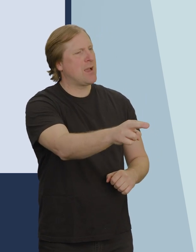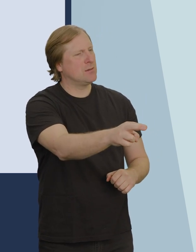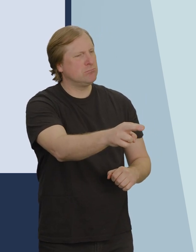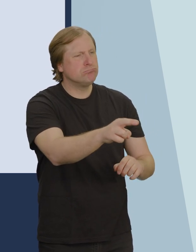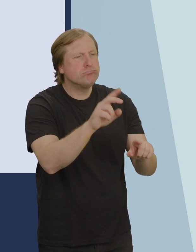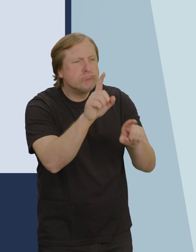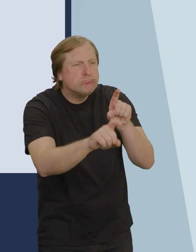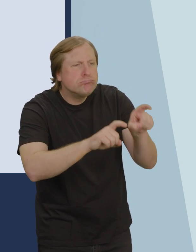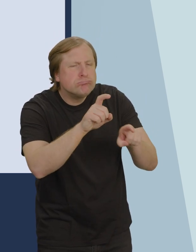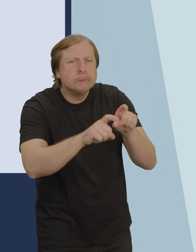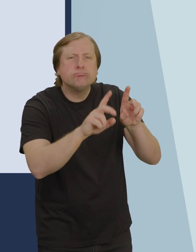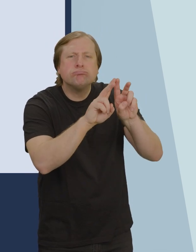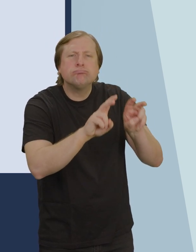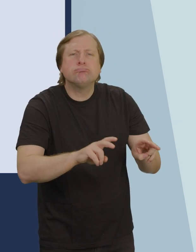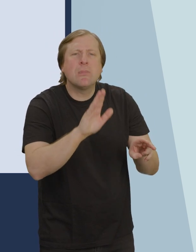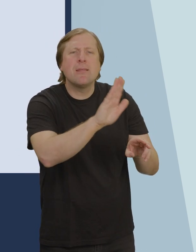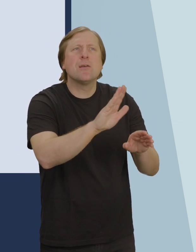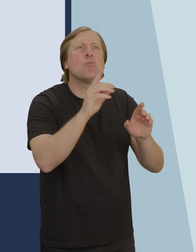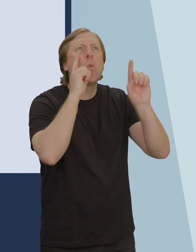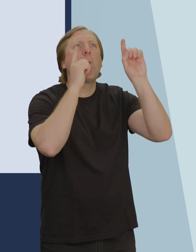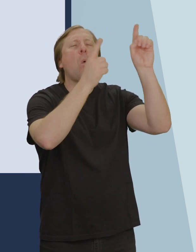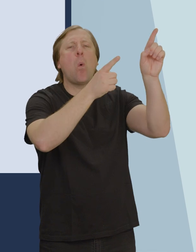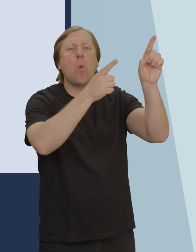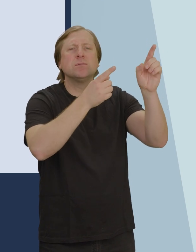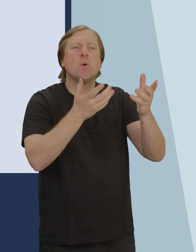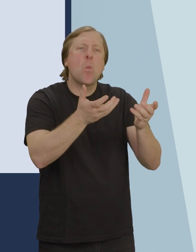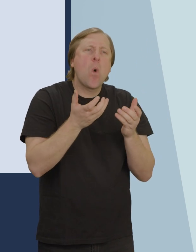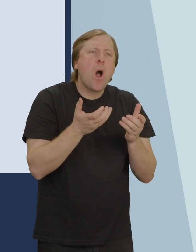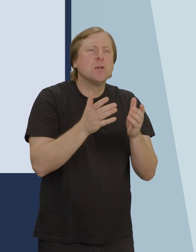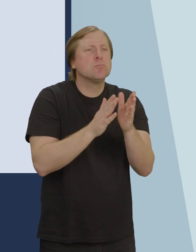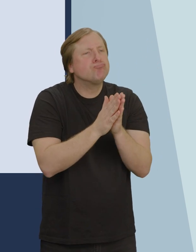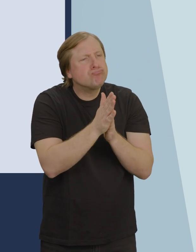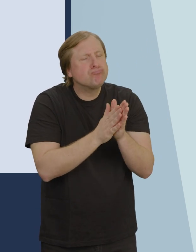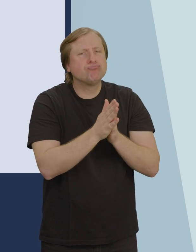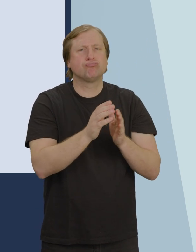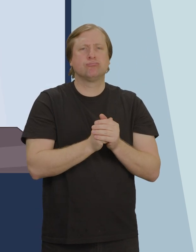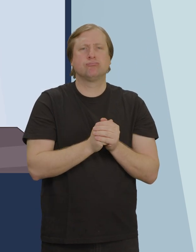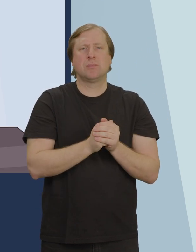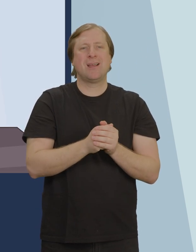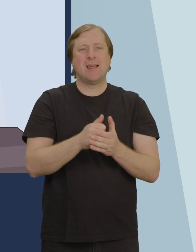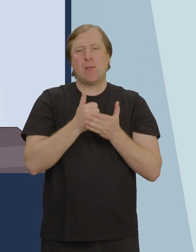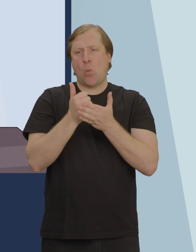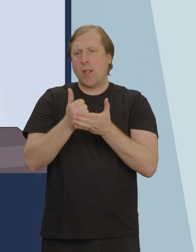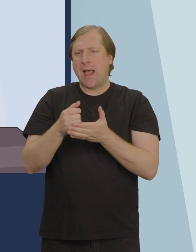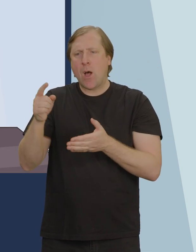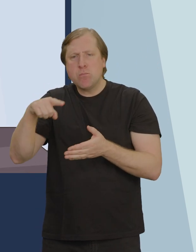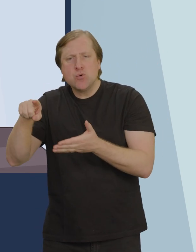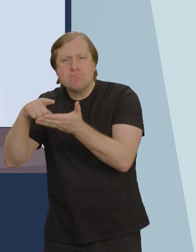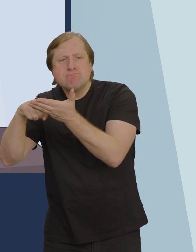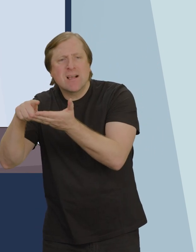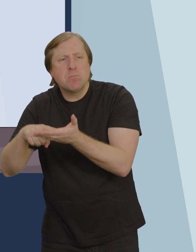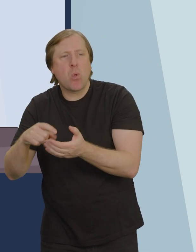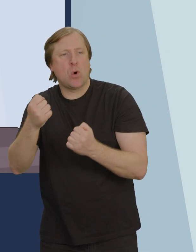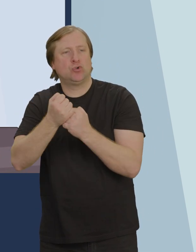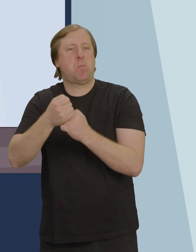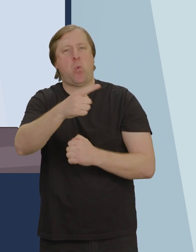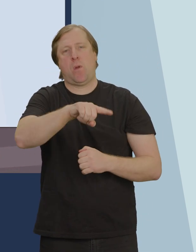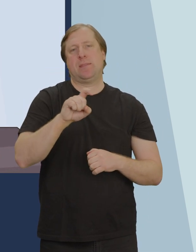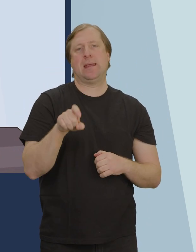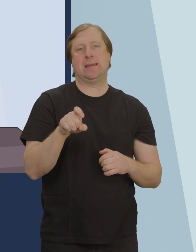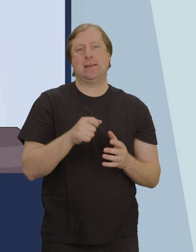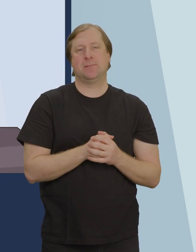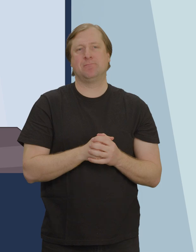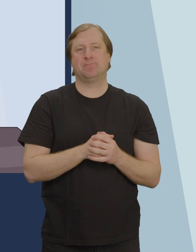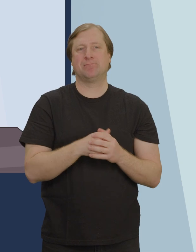deep, gaining insight into their individual goals and desired outcomes. This will help you explore the supports they might